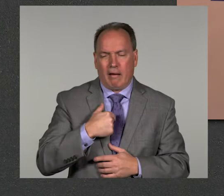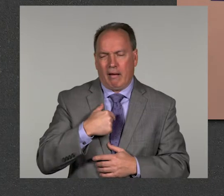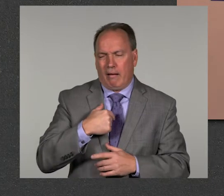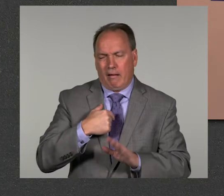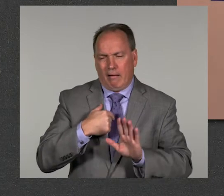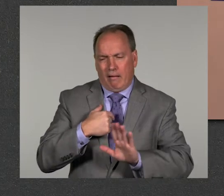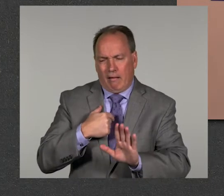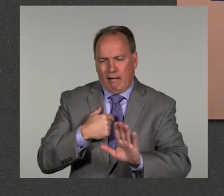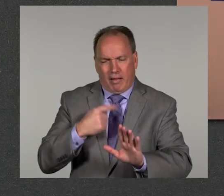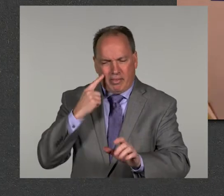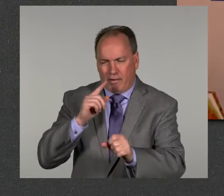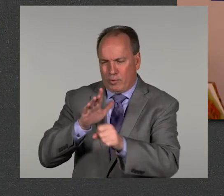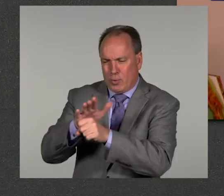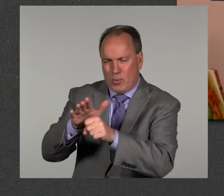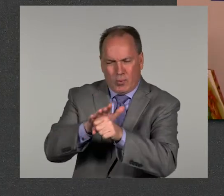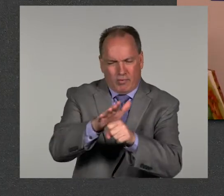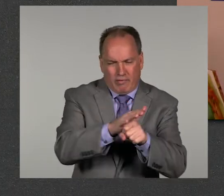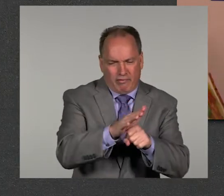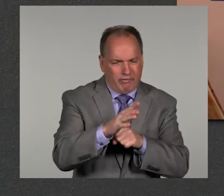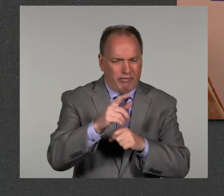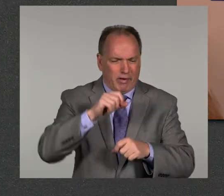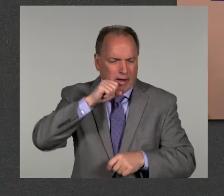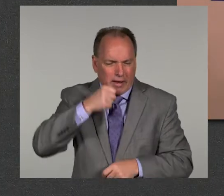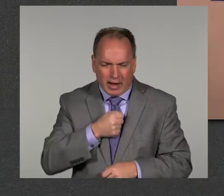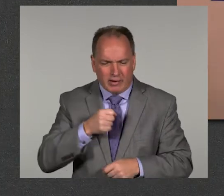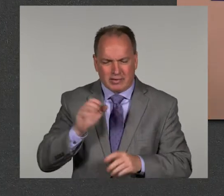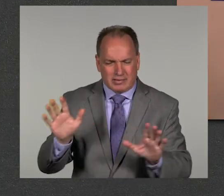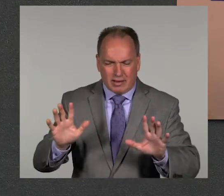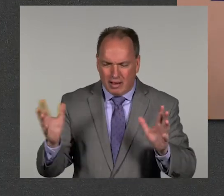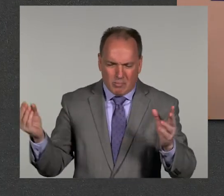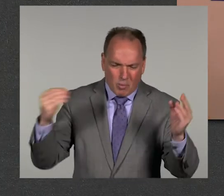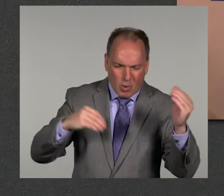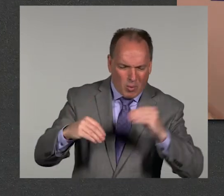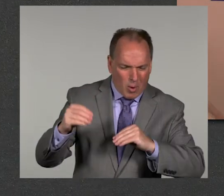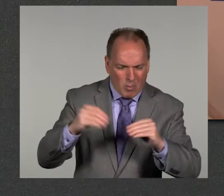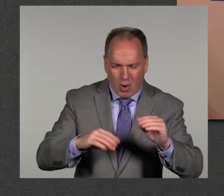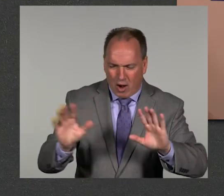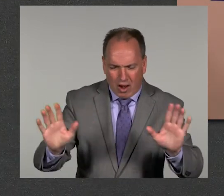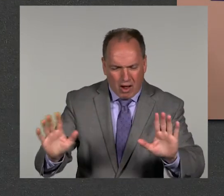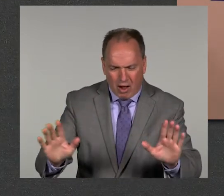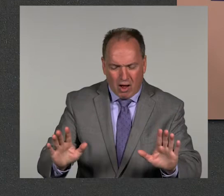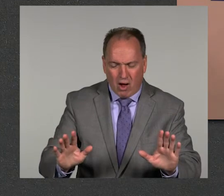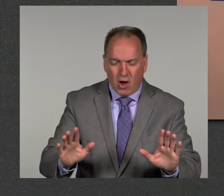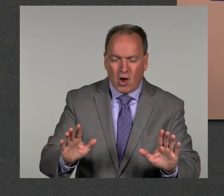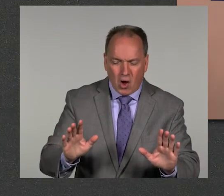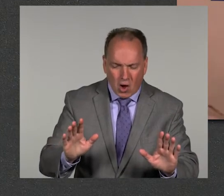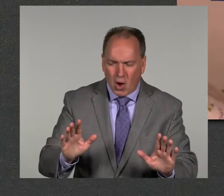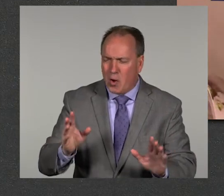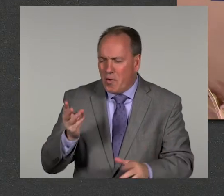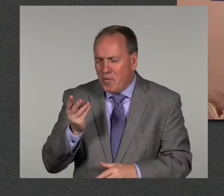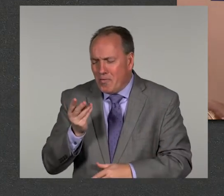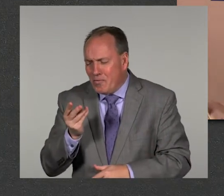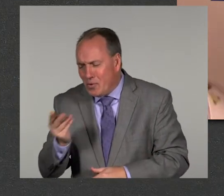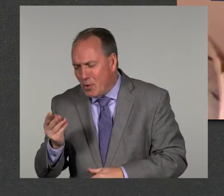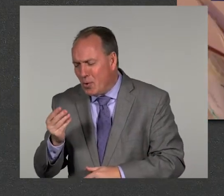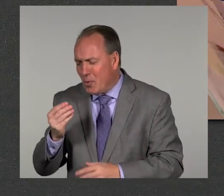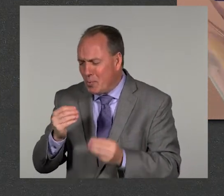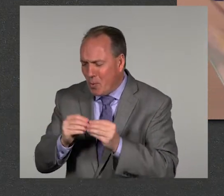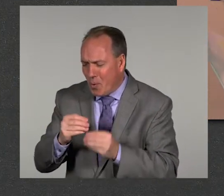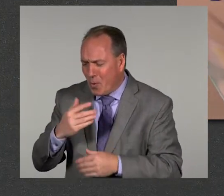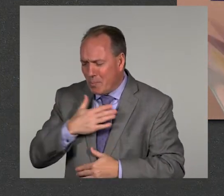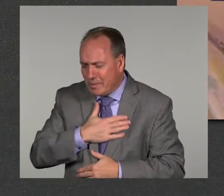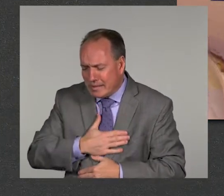I don't think any more carrots will fit, Rabbit, said Squirrel. Just a few